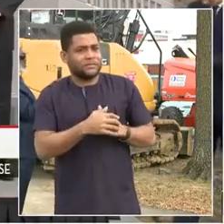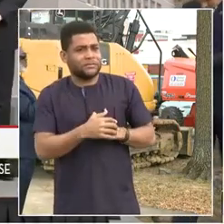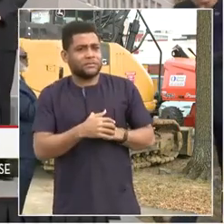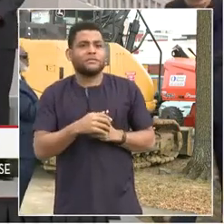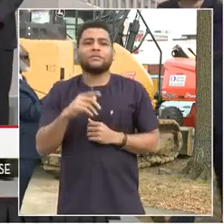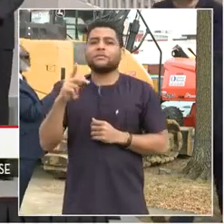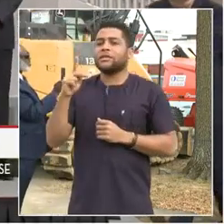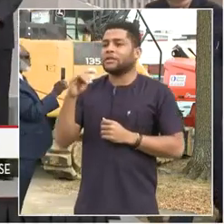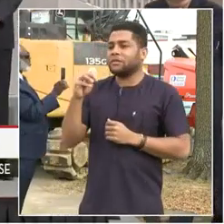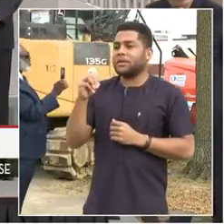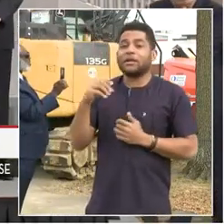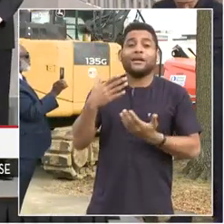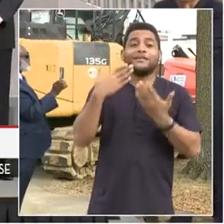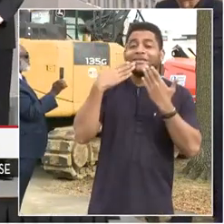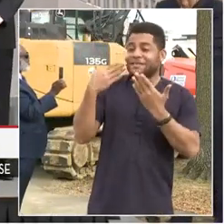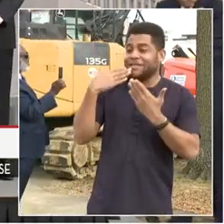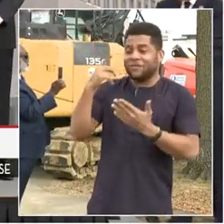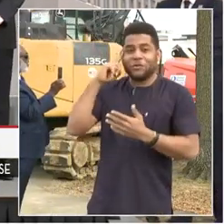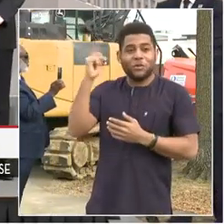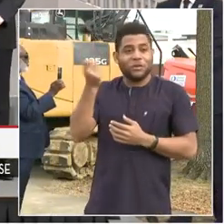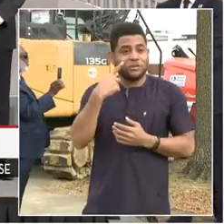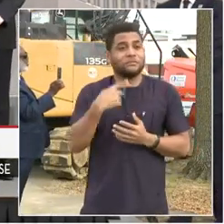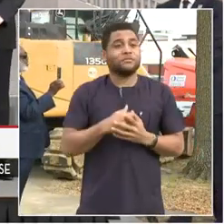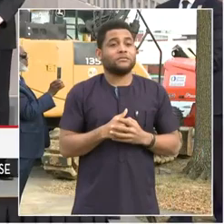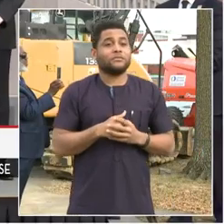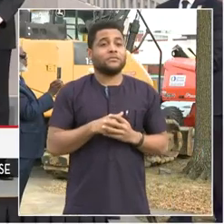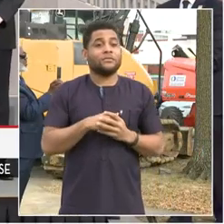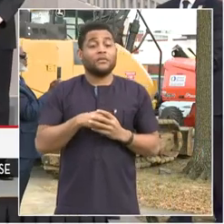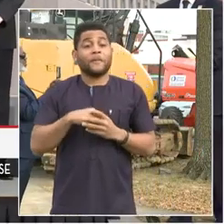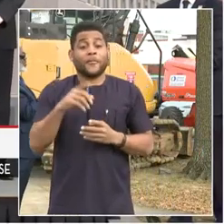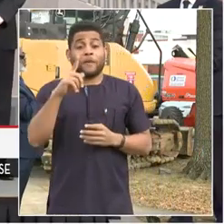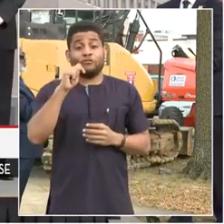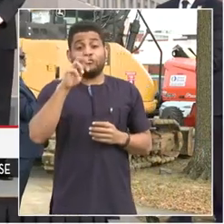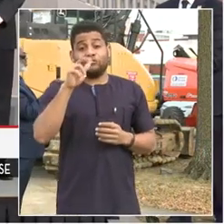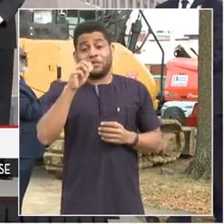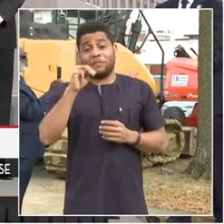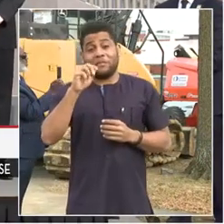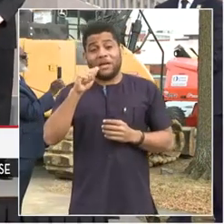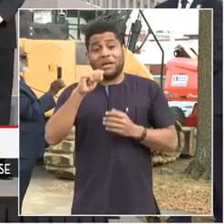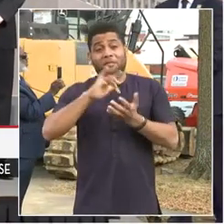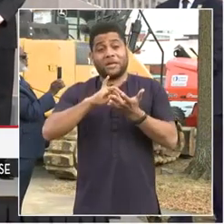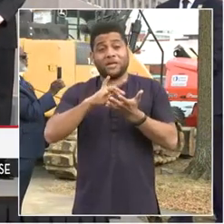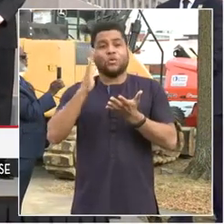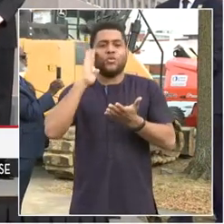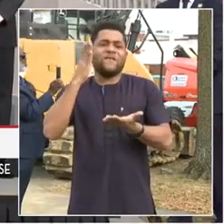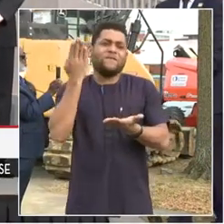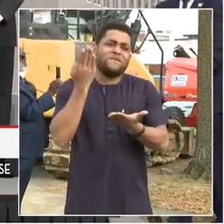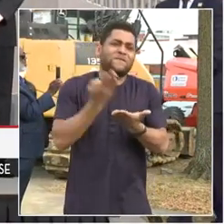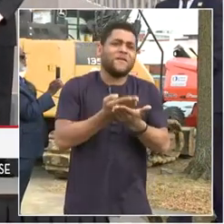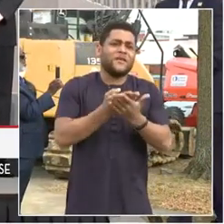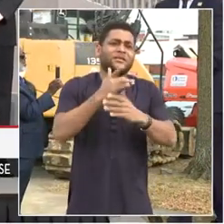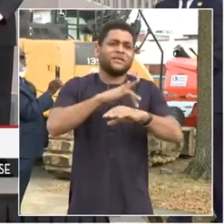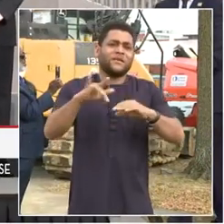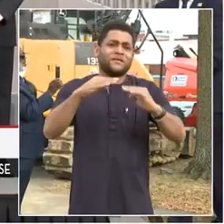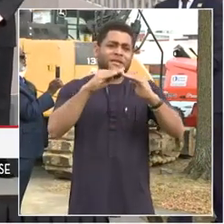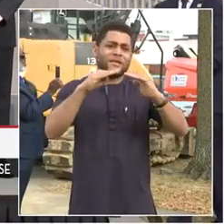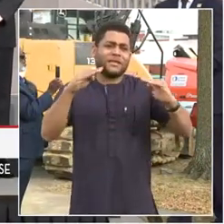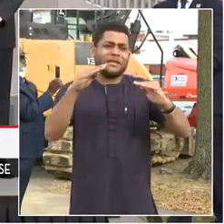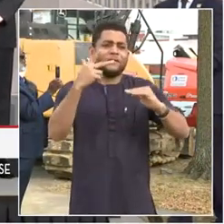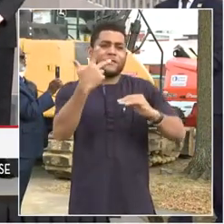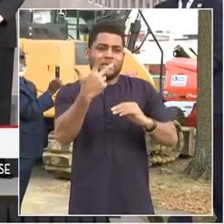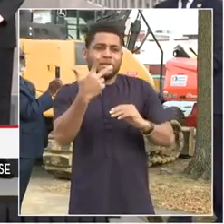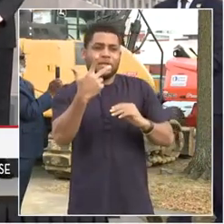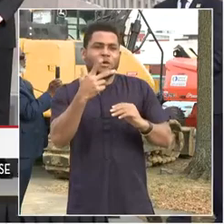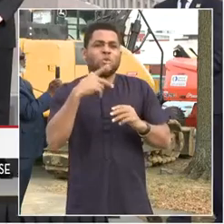Thank you for that question. So the trauma center will be verified as a level 3, which will be able to treat approximately 85 to 90% of the